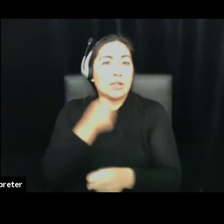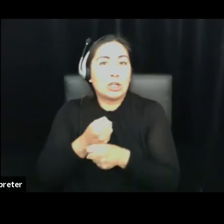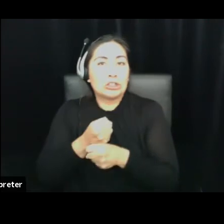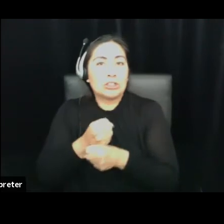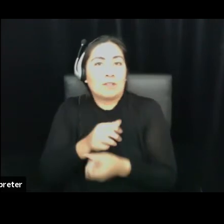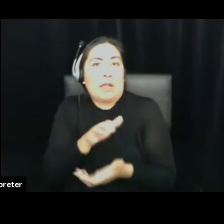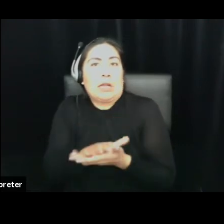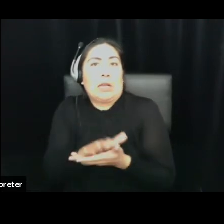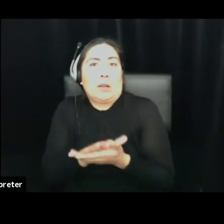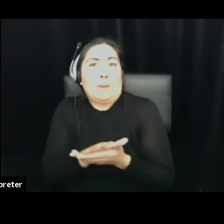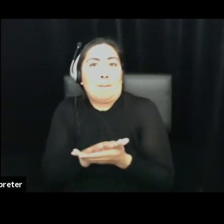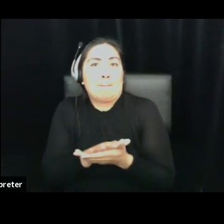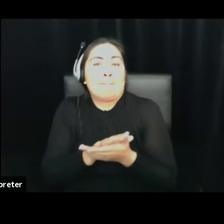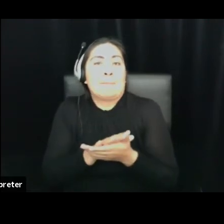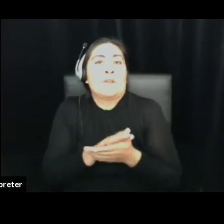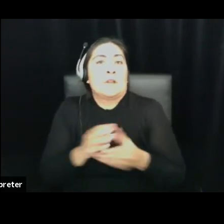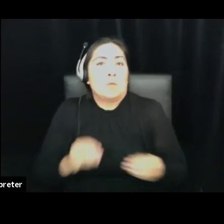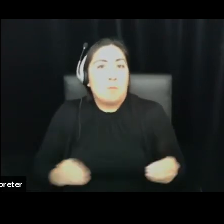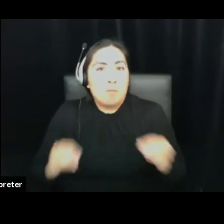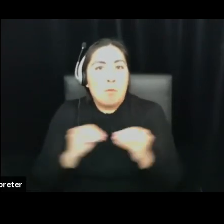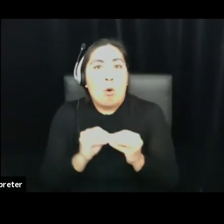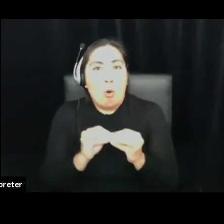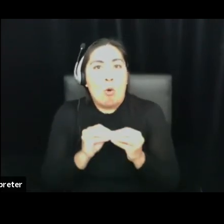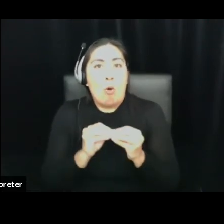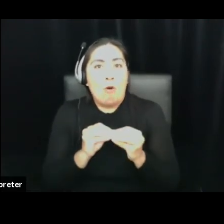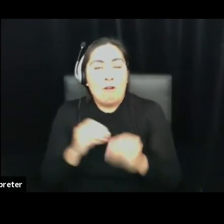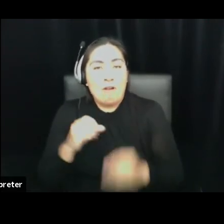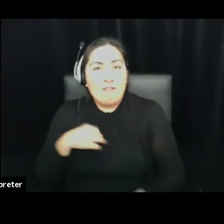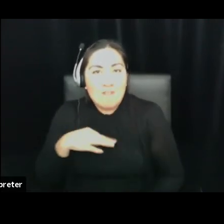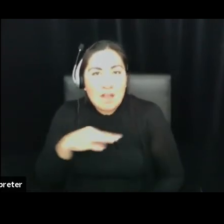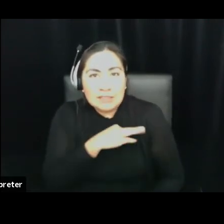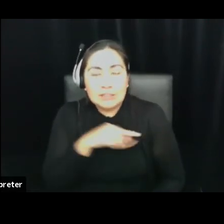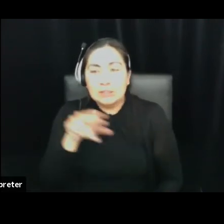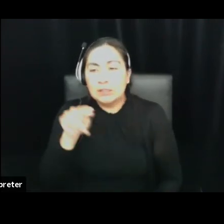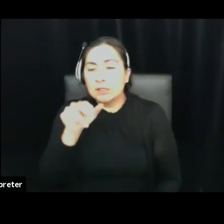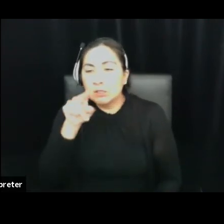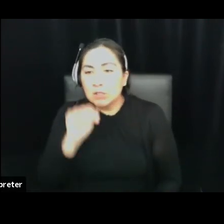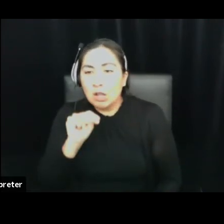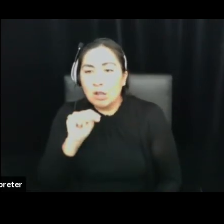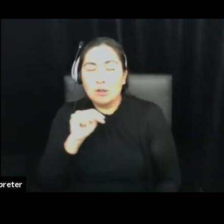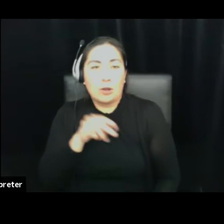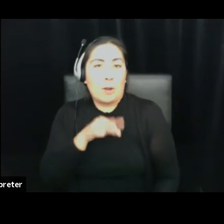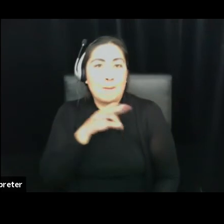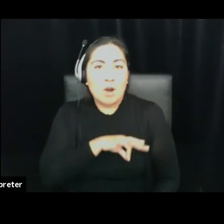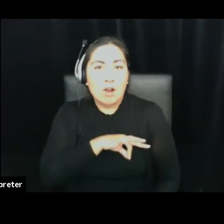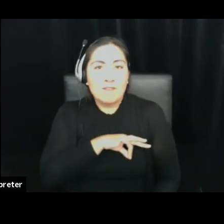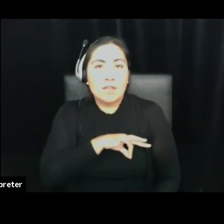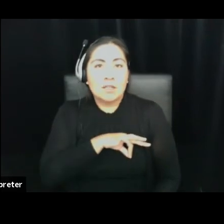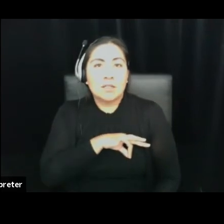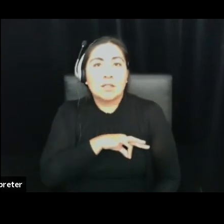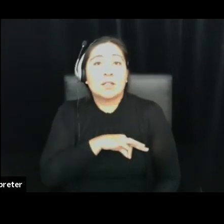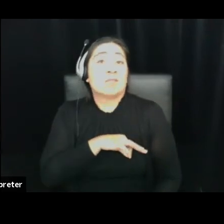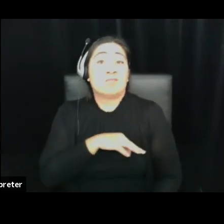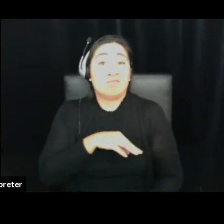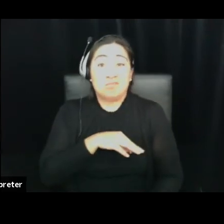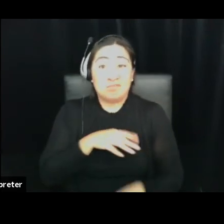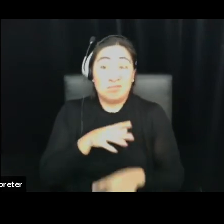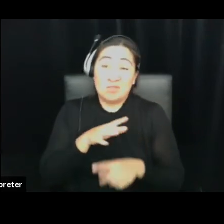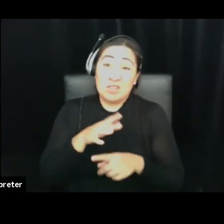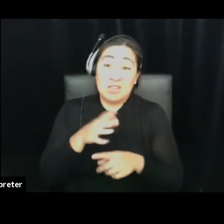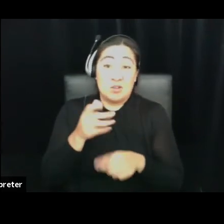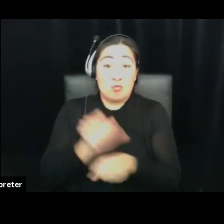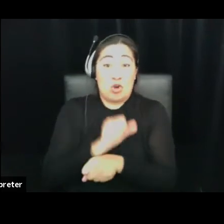towards contingent faculty, the nonprofit industrial complex exploiting workers with